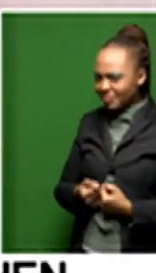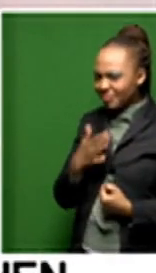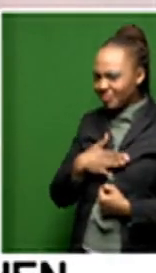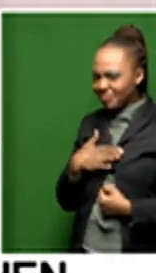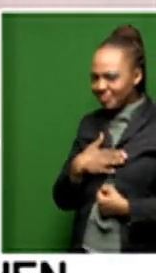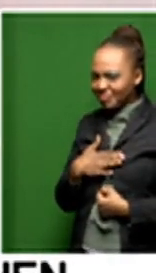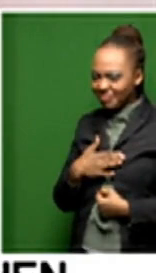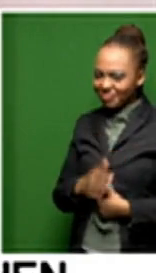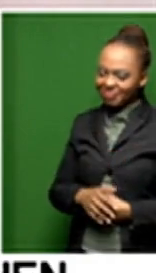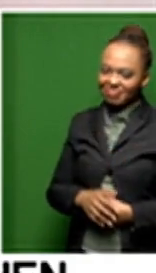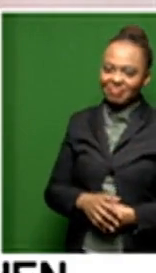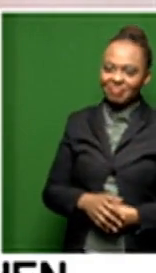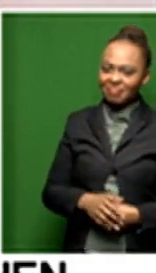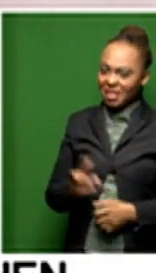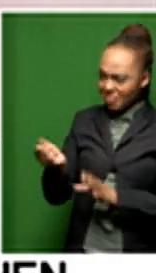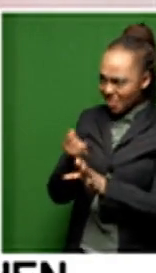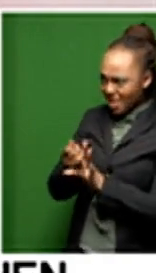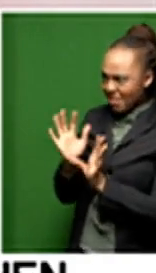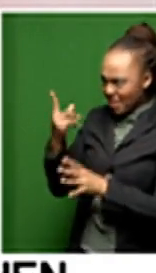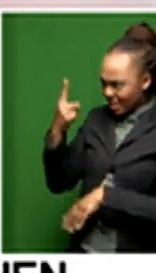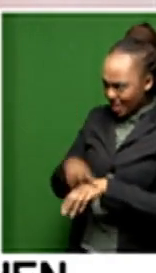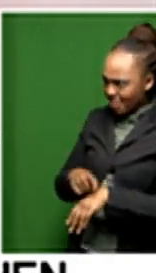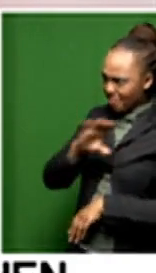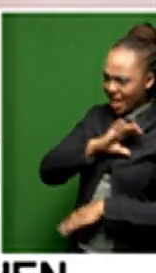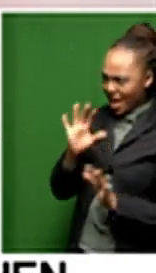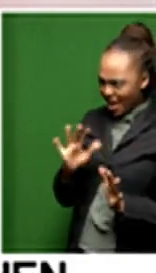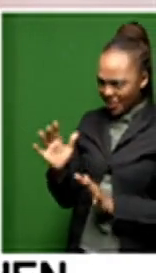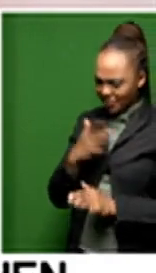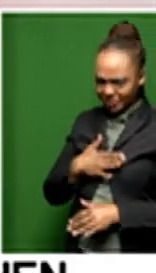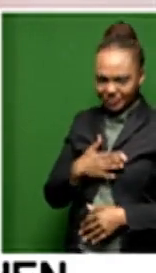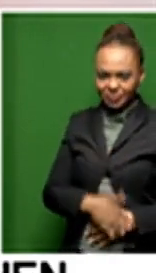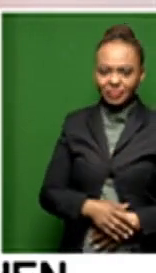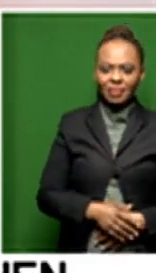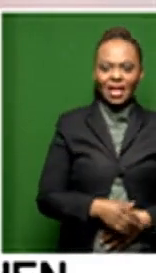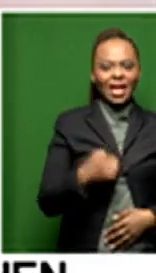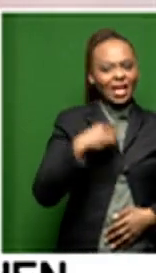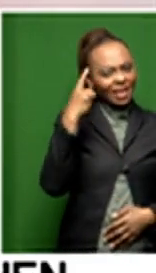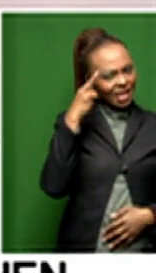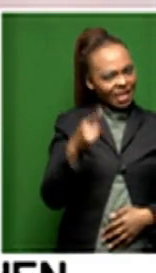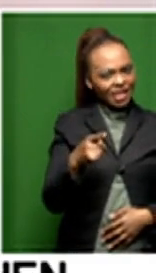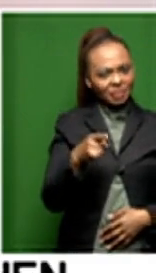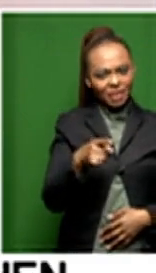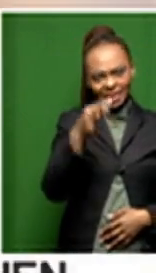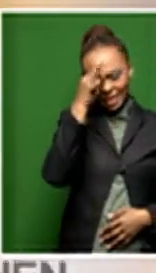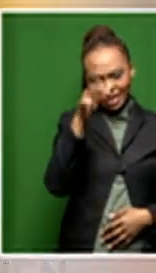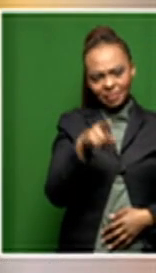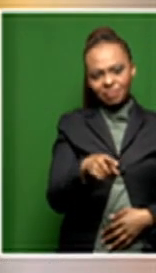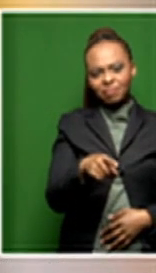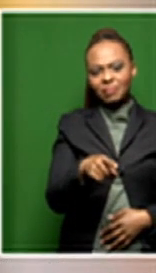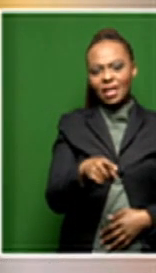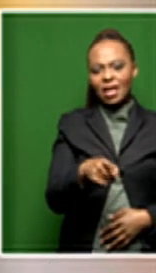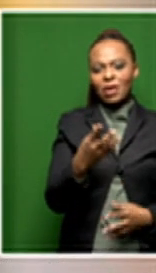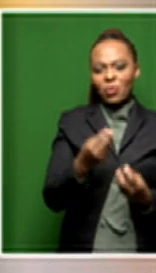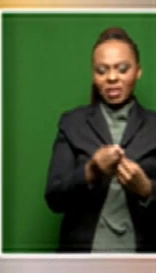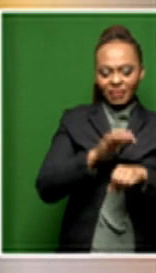For a client, we made a dinner. I think it was a steak dinner. Is it? That I hosted with a friend of mine for a client,